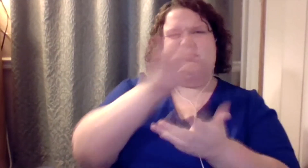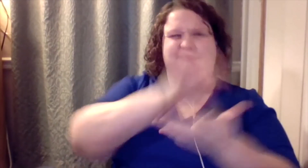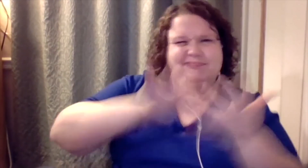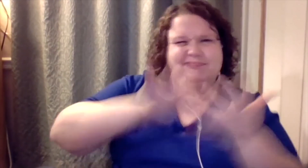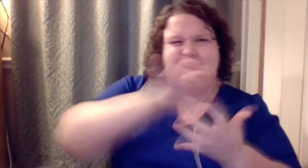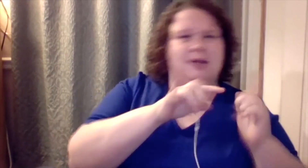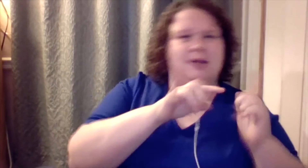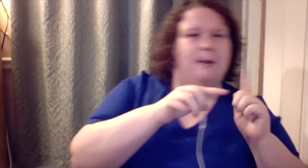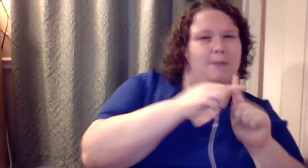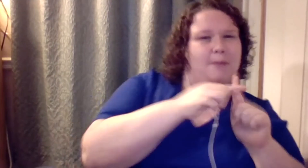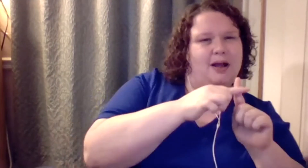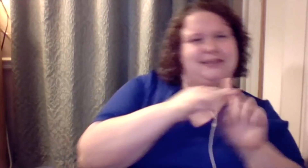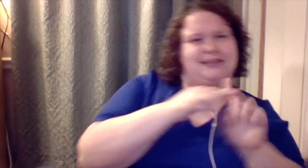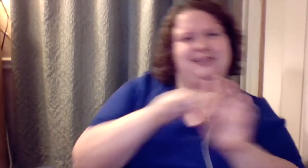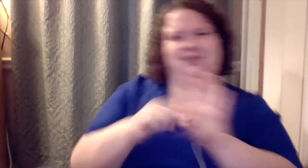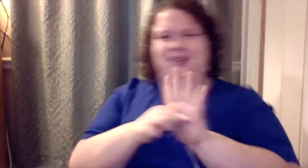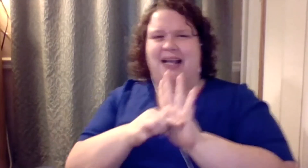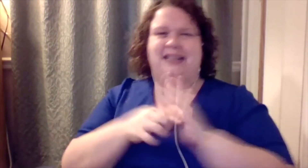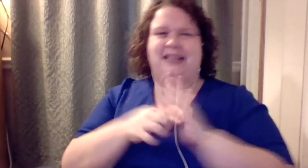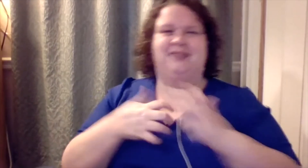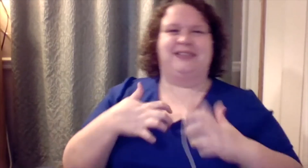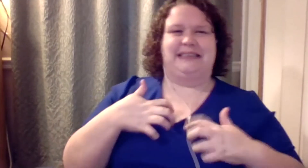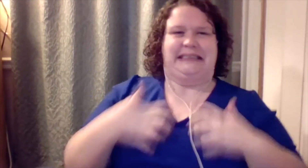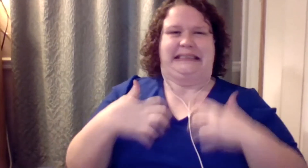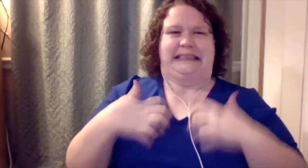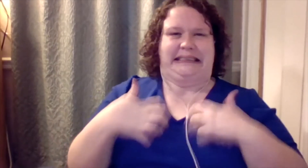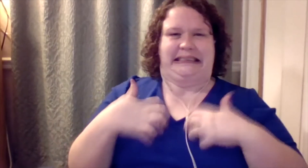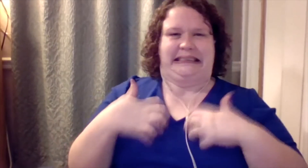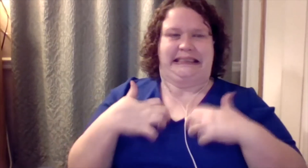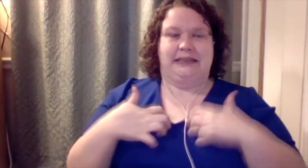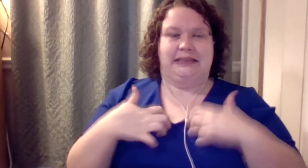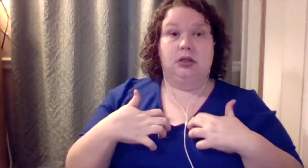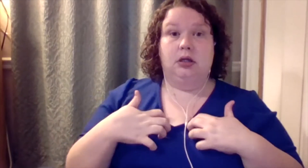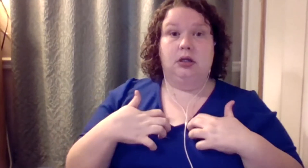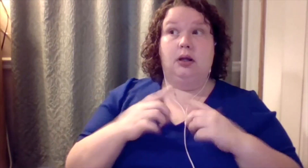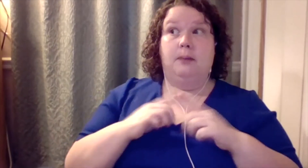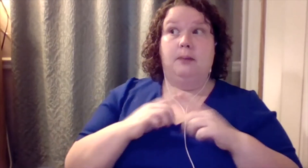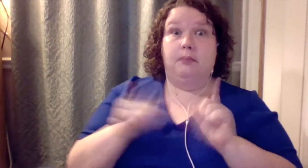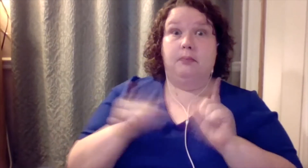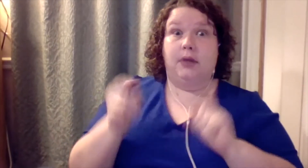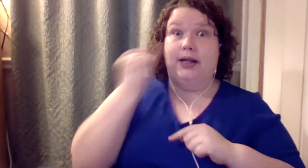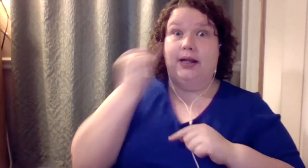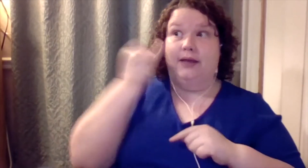actually walked the halls at the school. But if they knew what was going on,